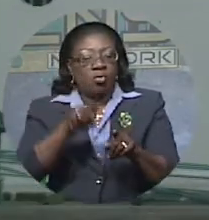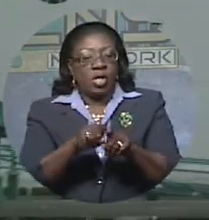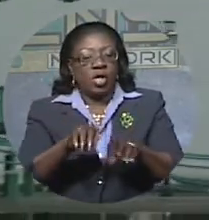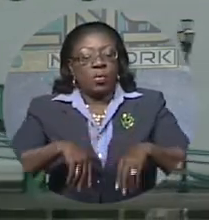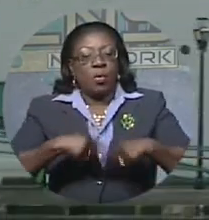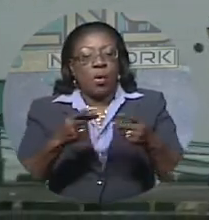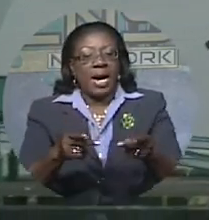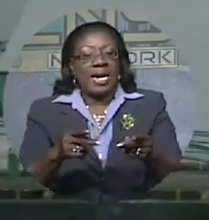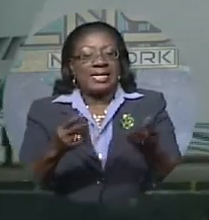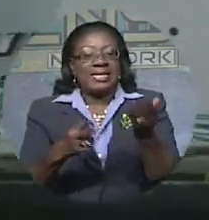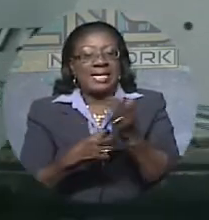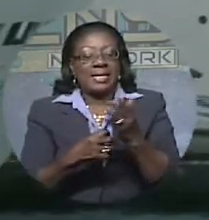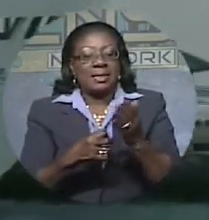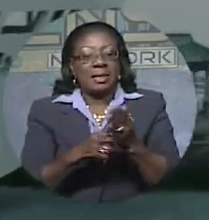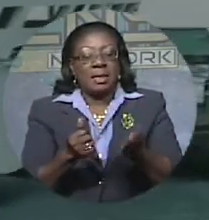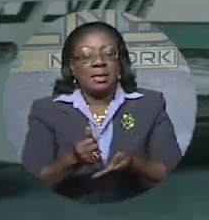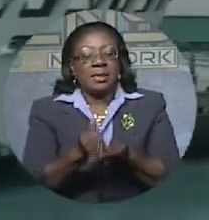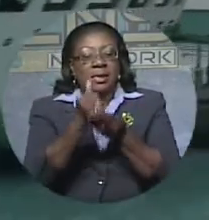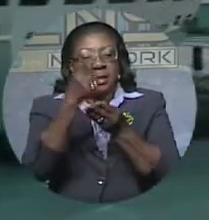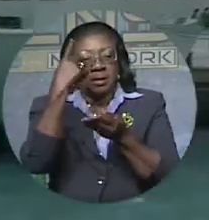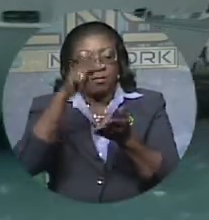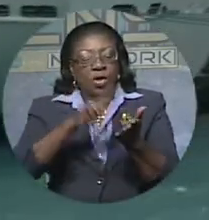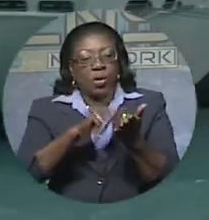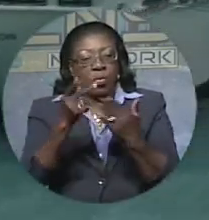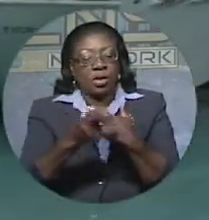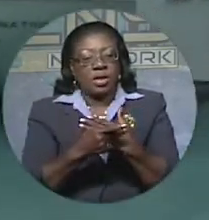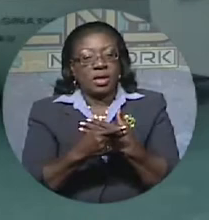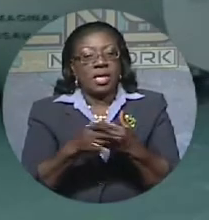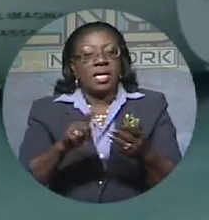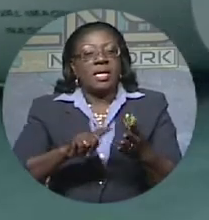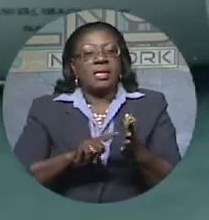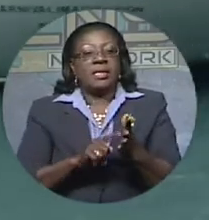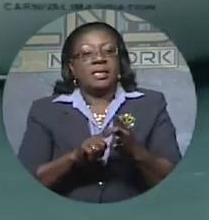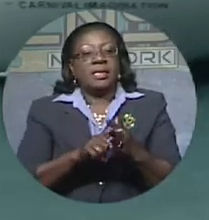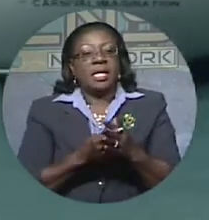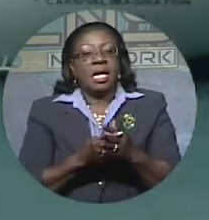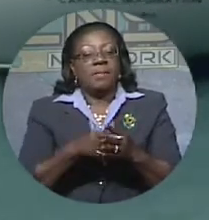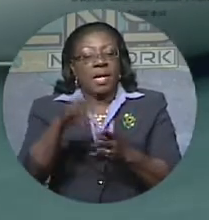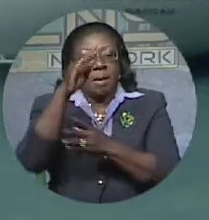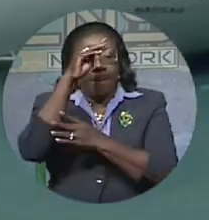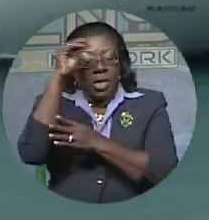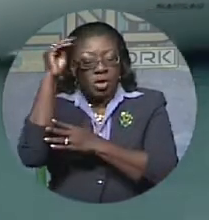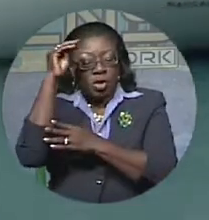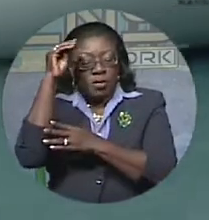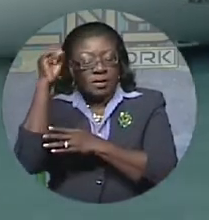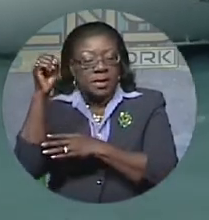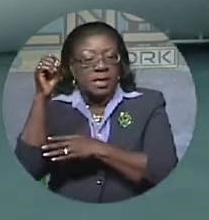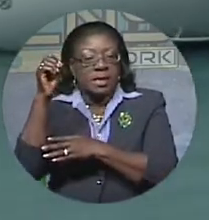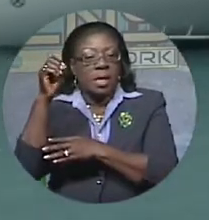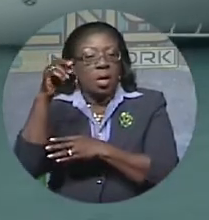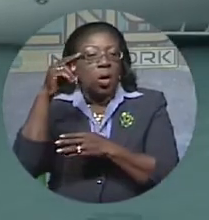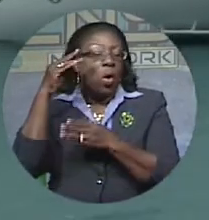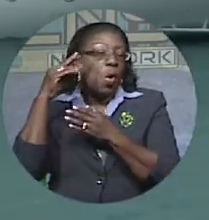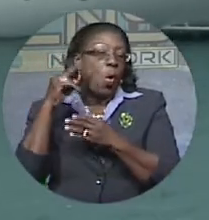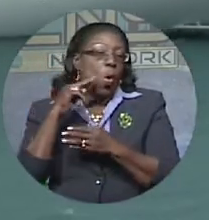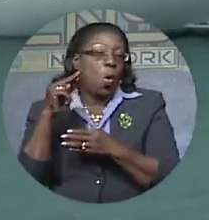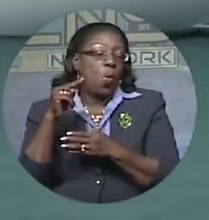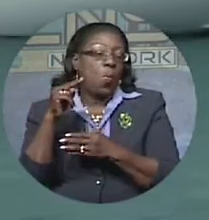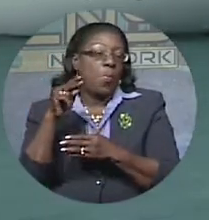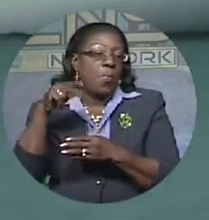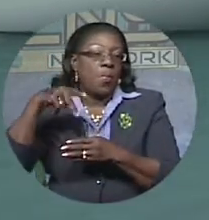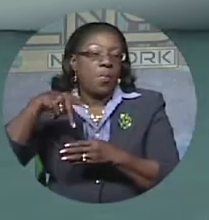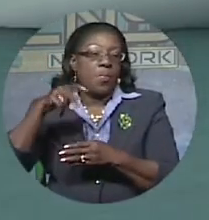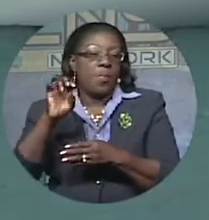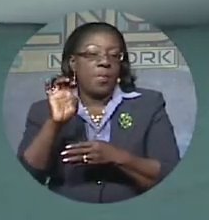technical assistance for the project. This project was launched by Minister of State in the Ministry for the Environment, Hope Strawn, who said that